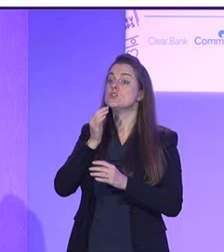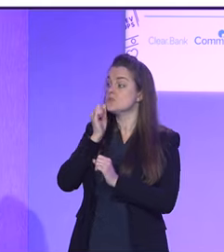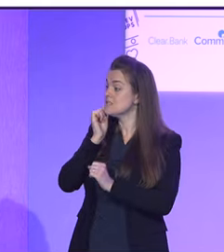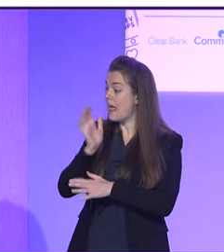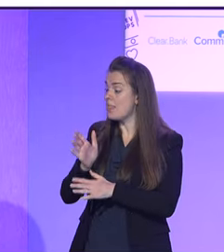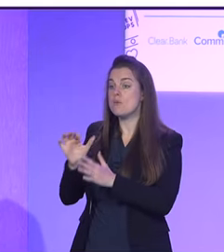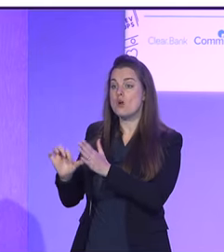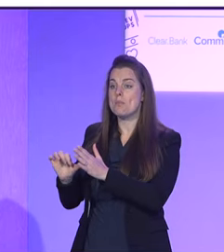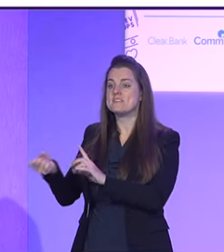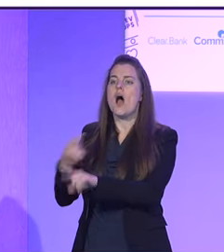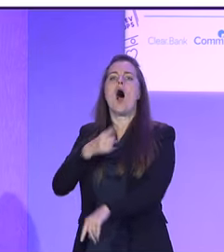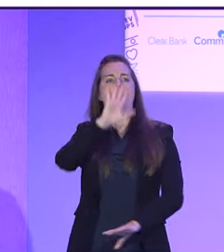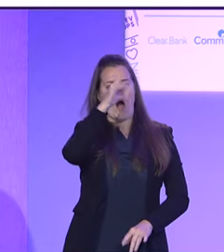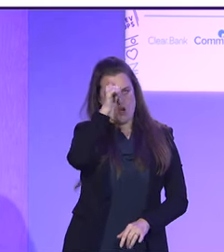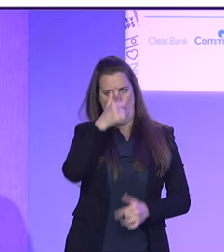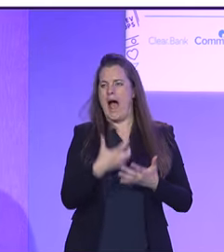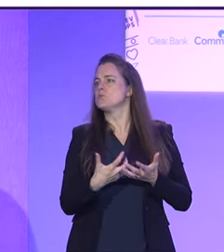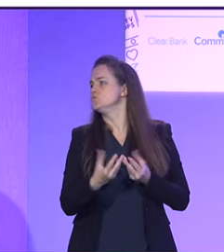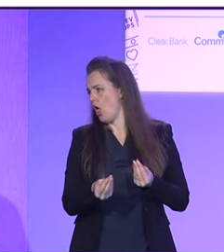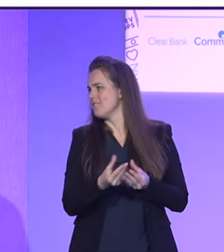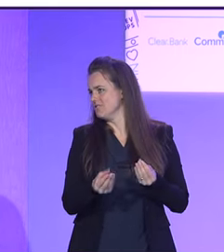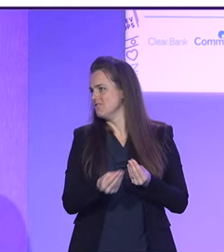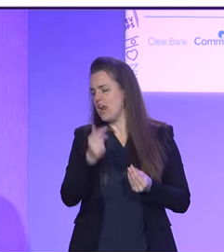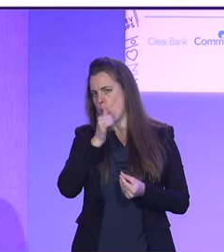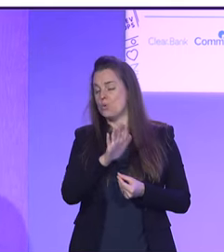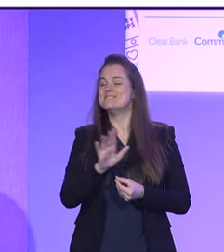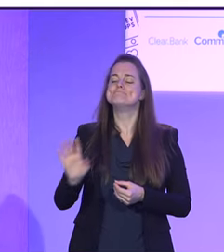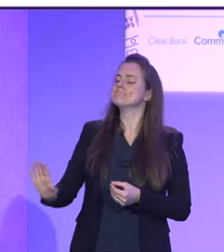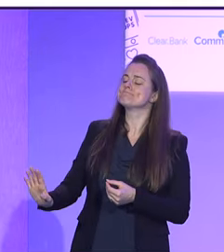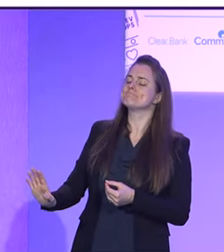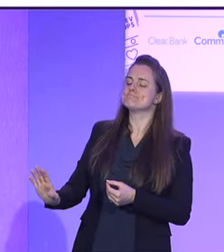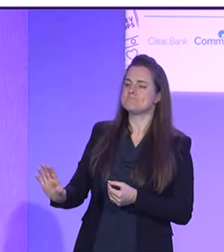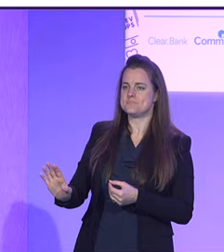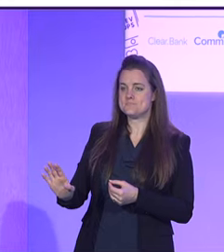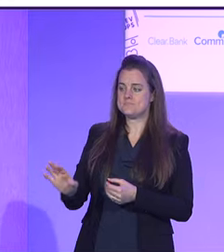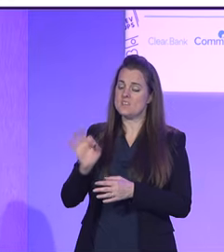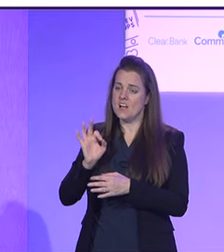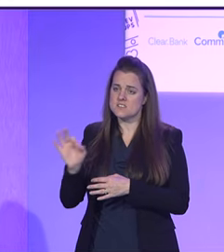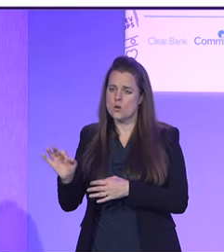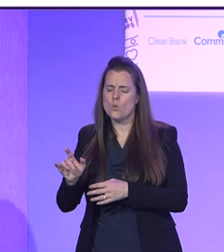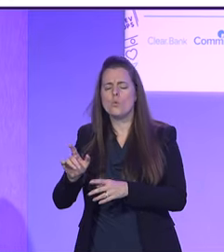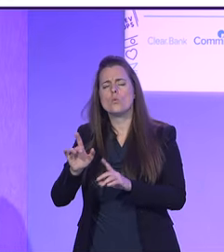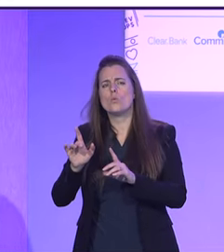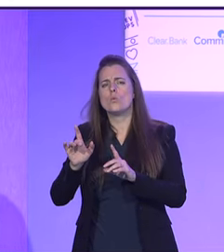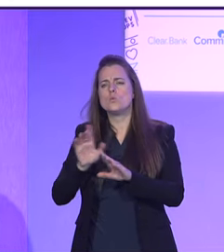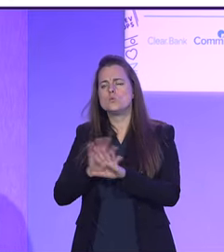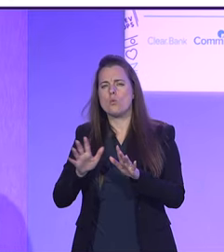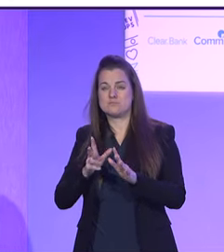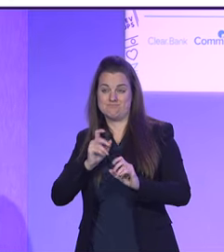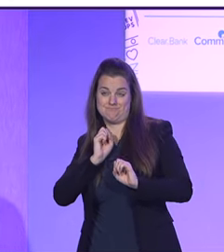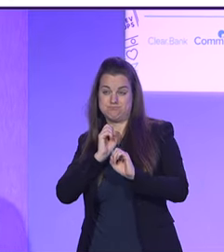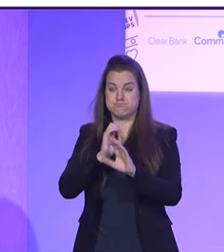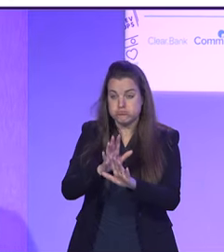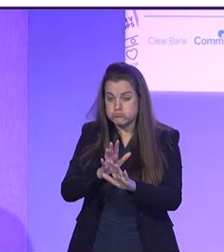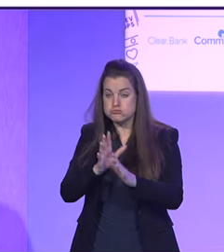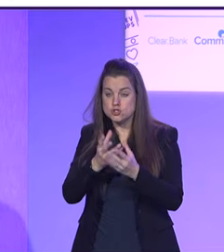it, right? I mean, happens a lot with engineers. So instead, just ask, like, why is this happening? Conduct systems interviews.